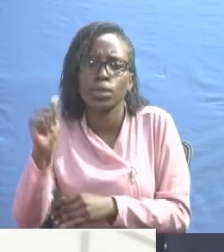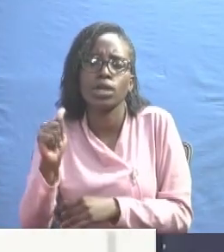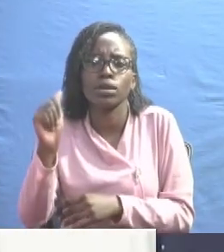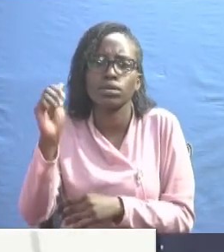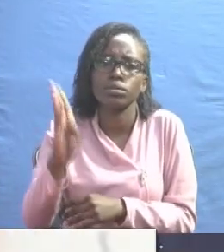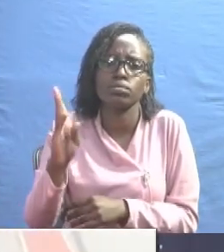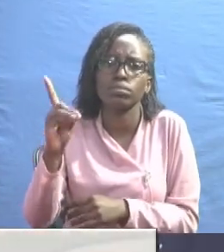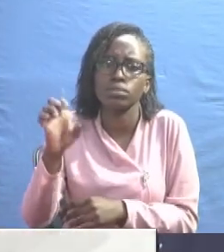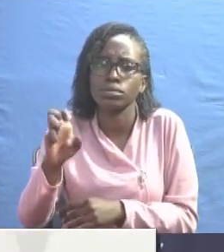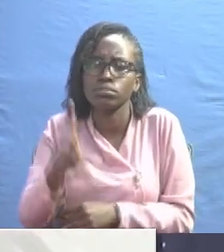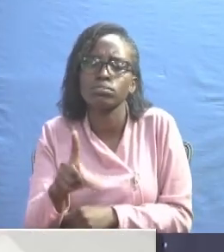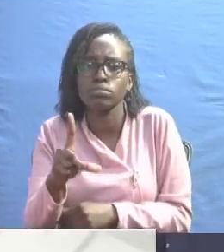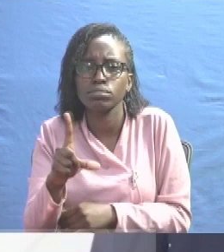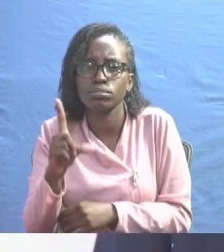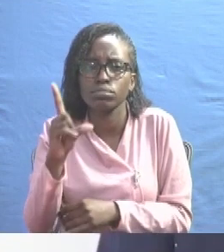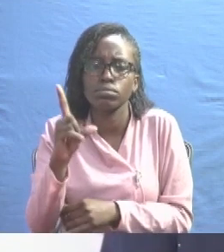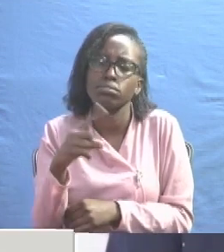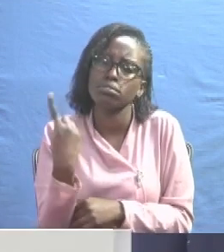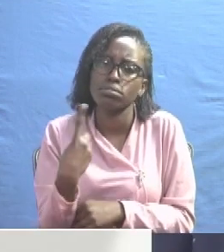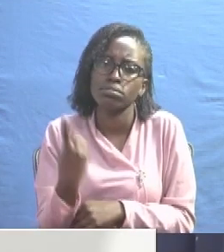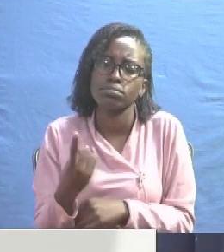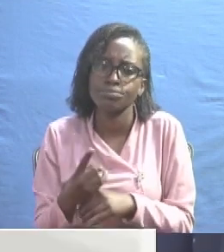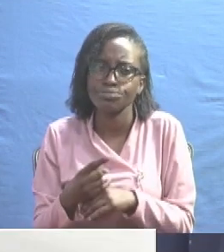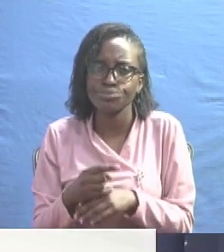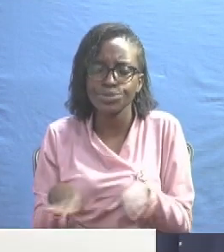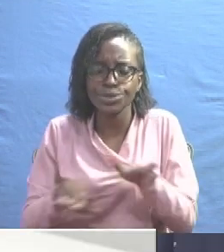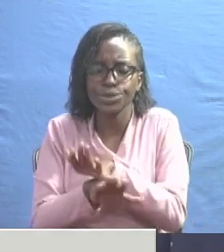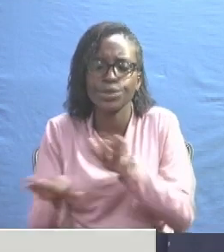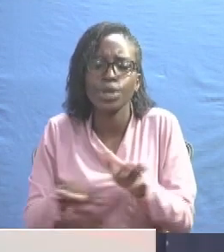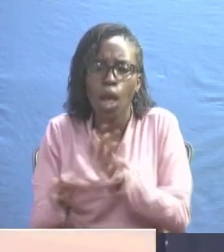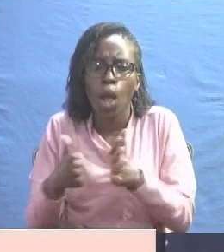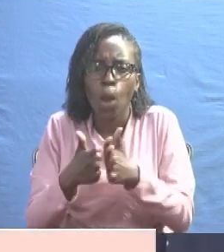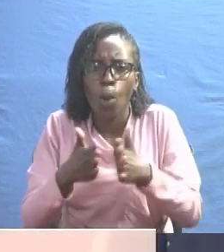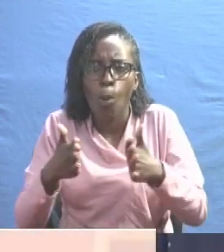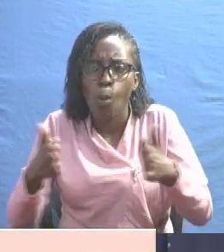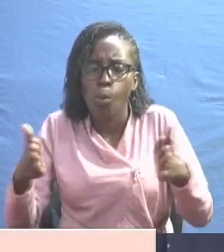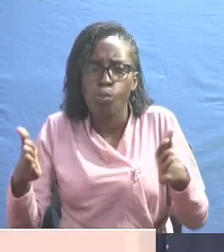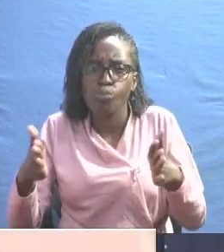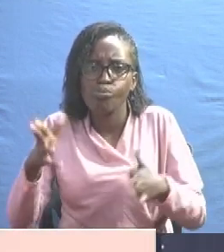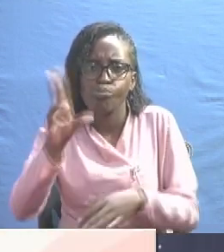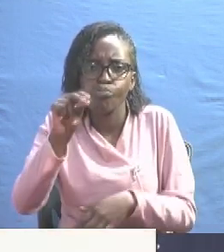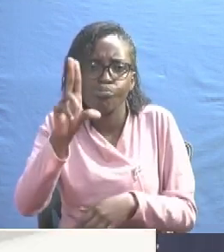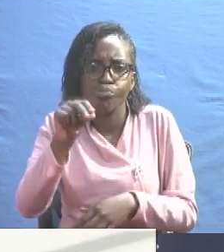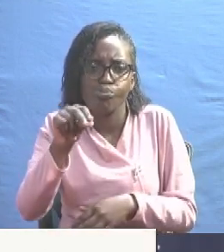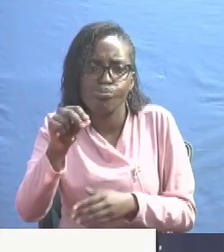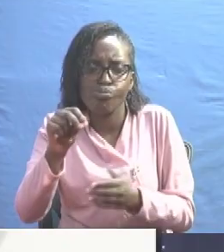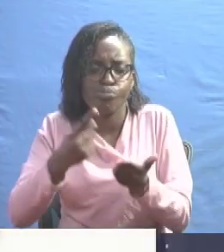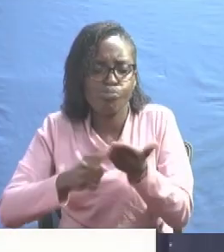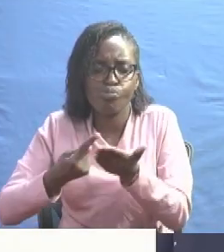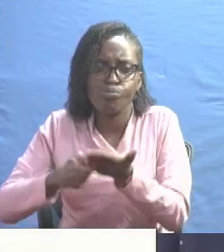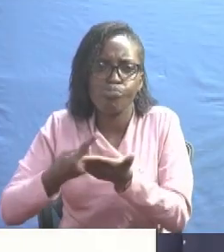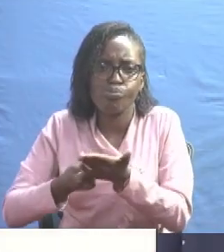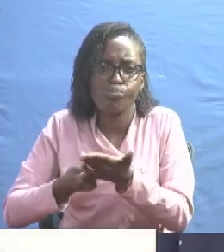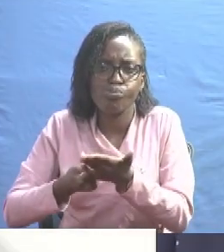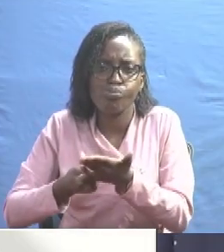need to expand to other areas. I know when we talk of rice, we talk of Mwea, we talk of Aero, we talk of Delangi.